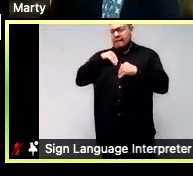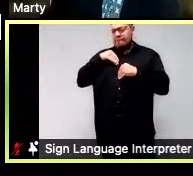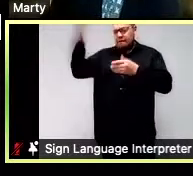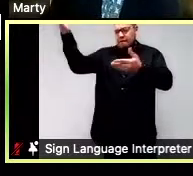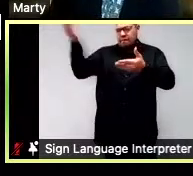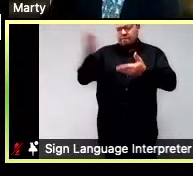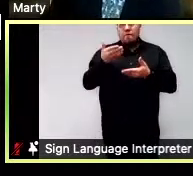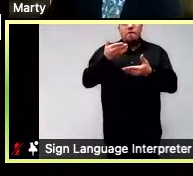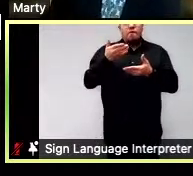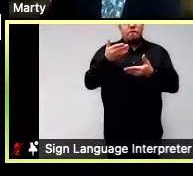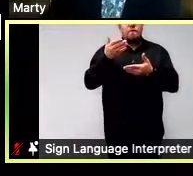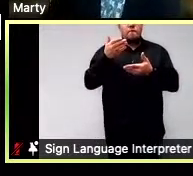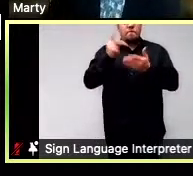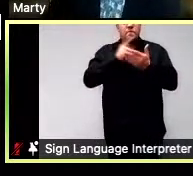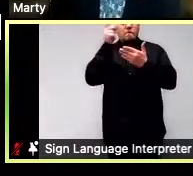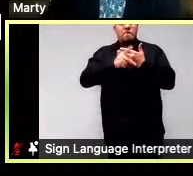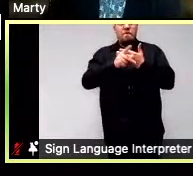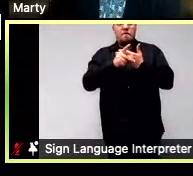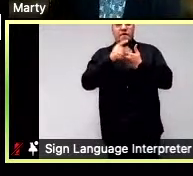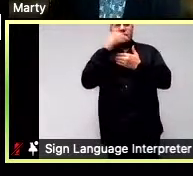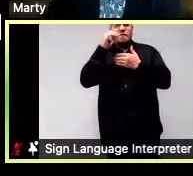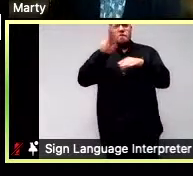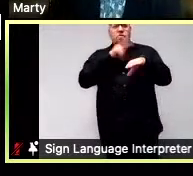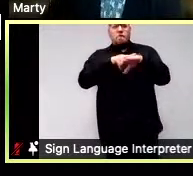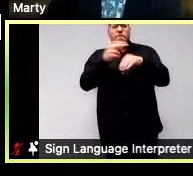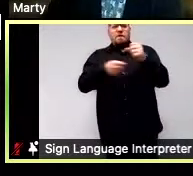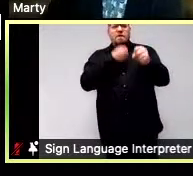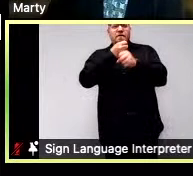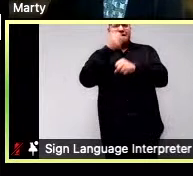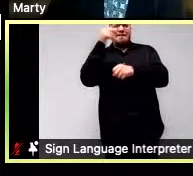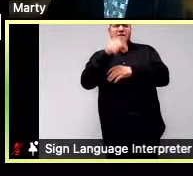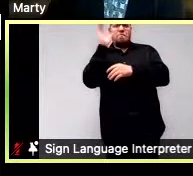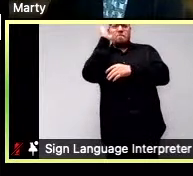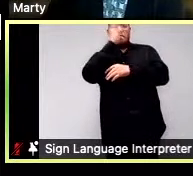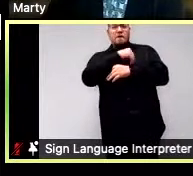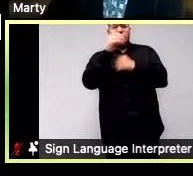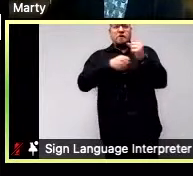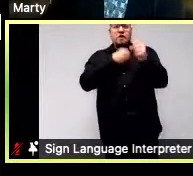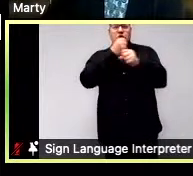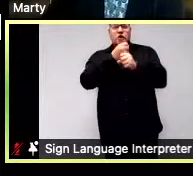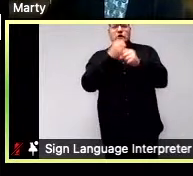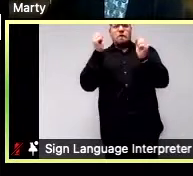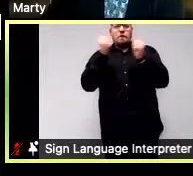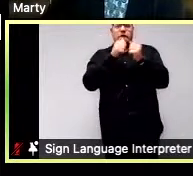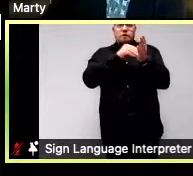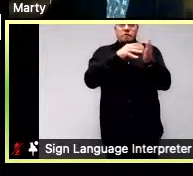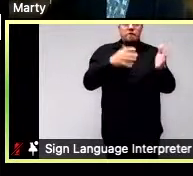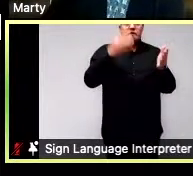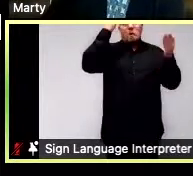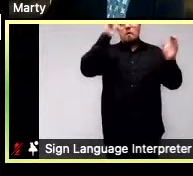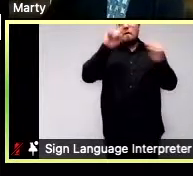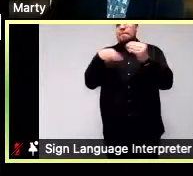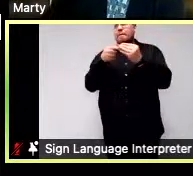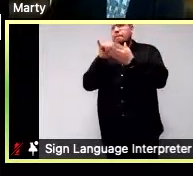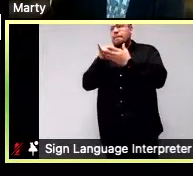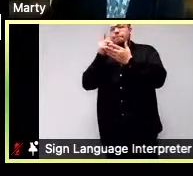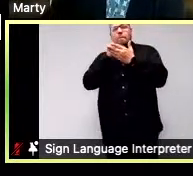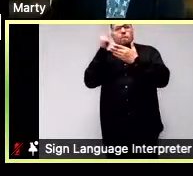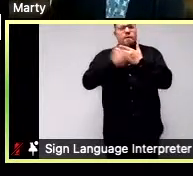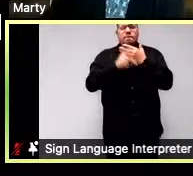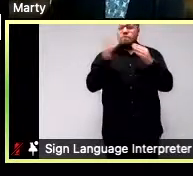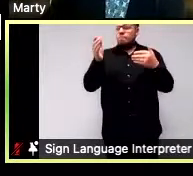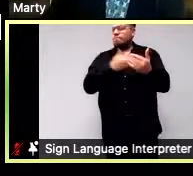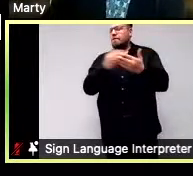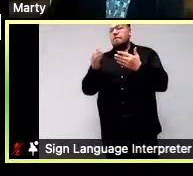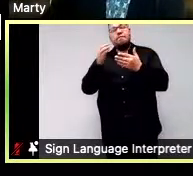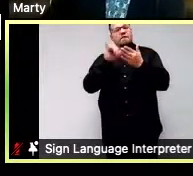various programs? And in a normal year, since this has been weird with students not knowing about the programs, is there